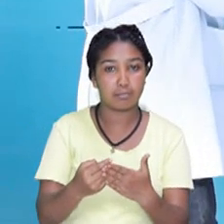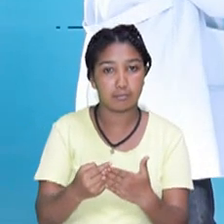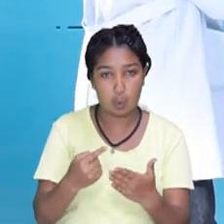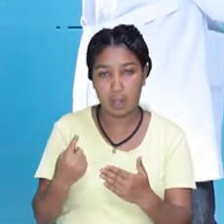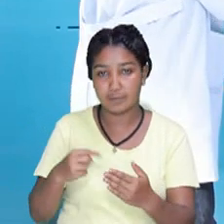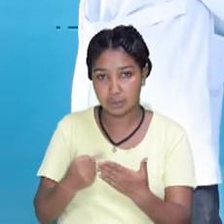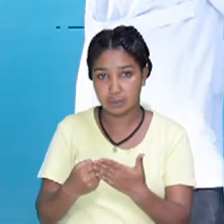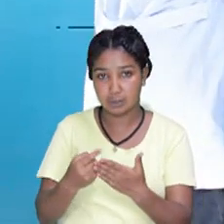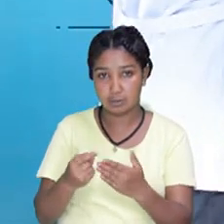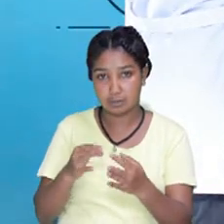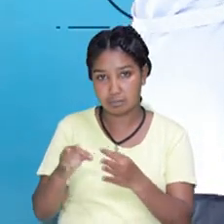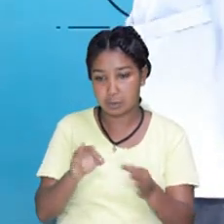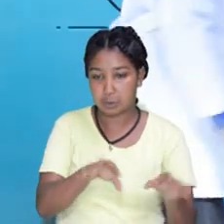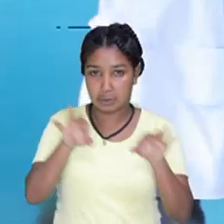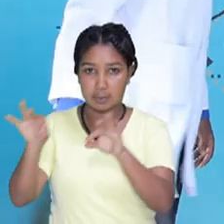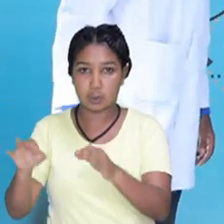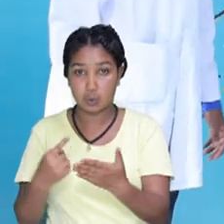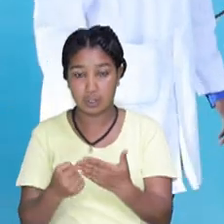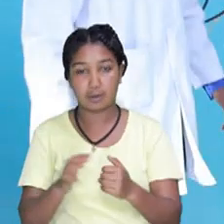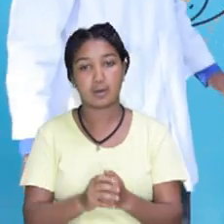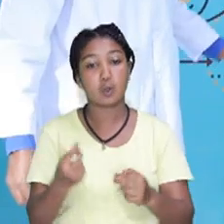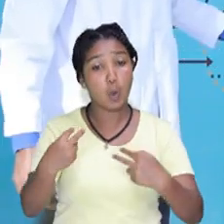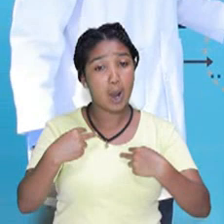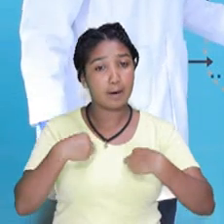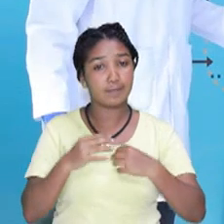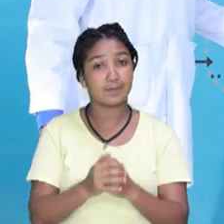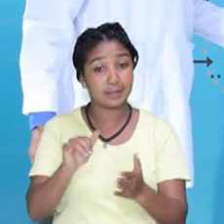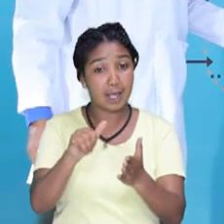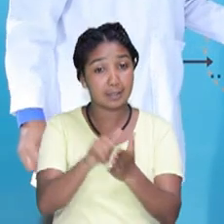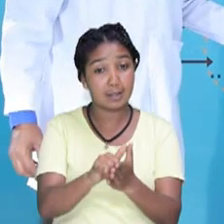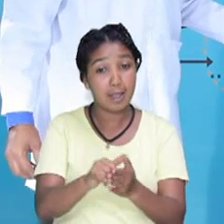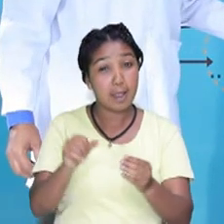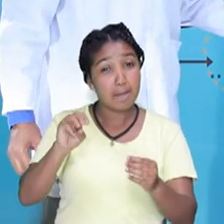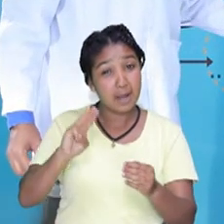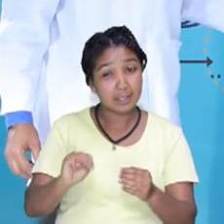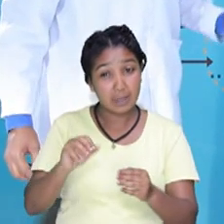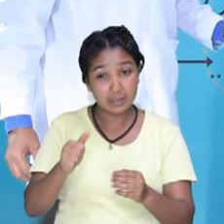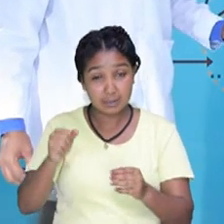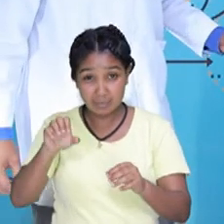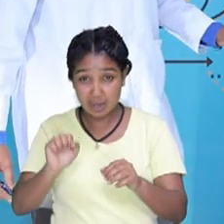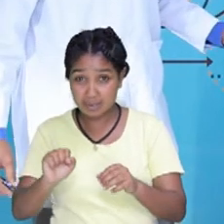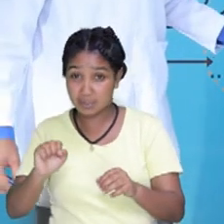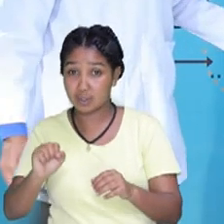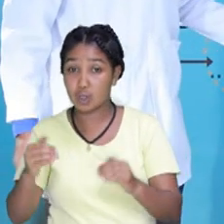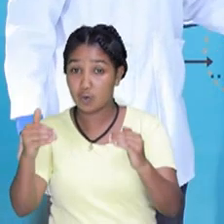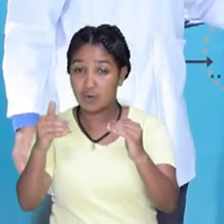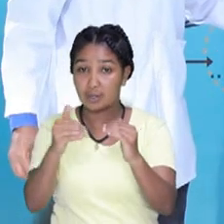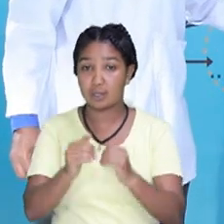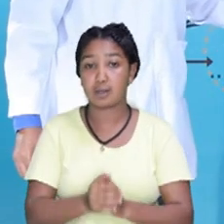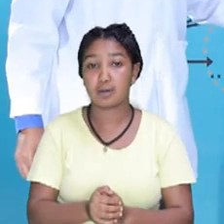this expression. When you substitute it here, you have that mass times acceleration times displacement